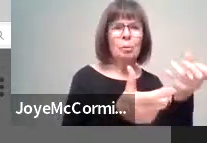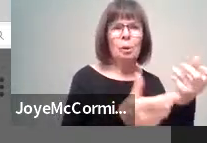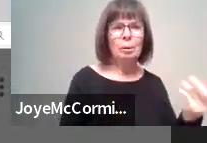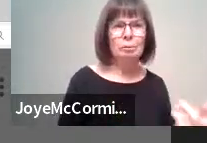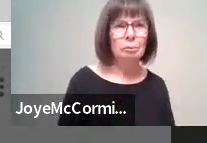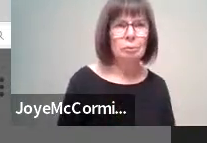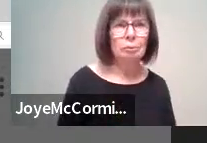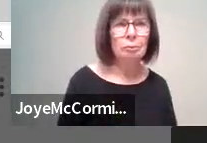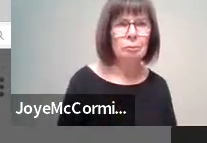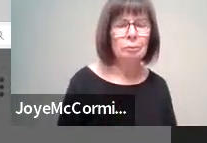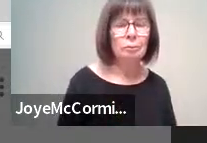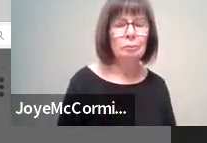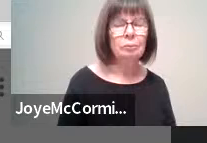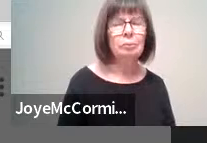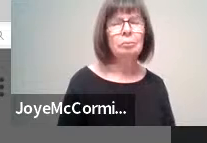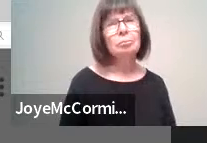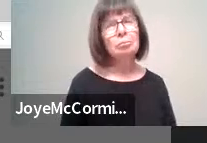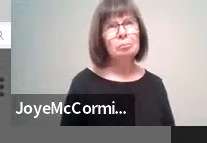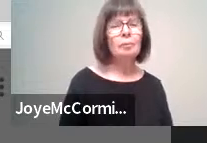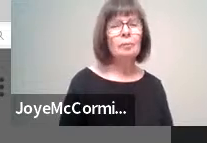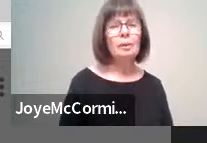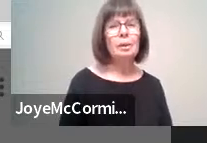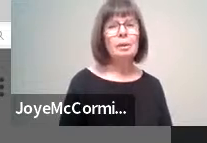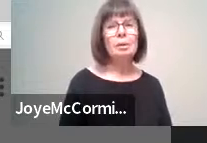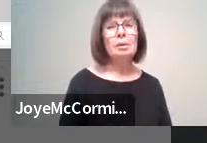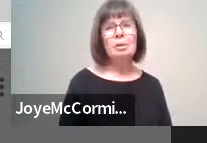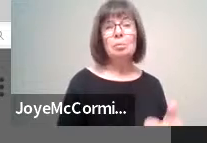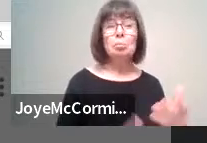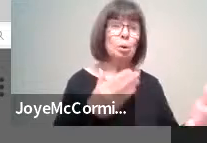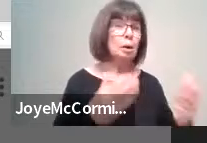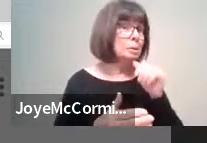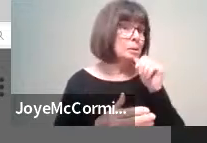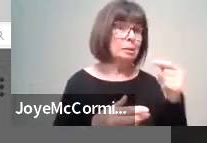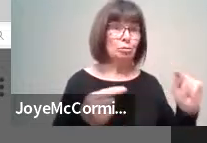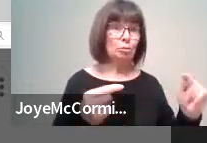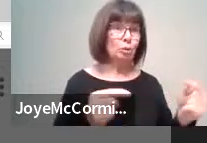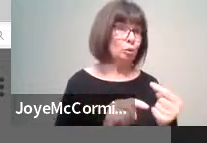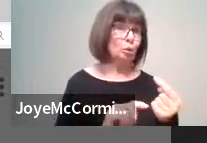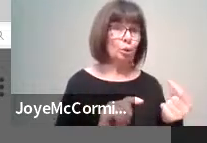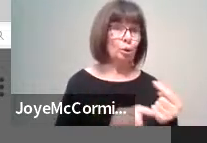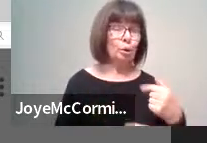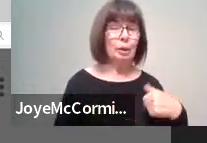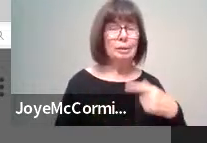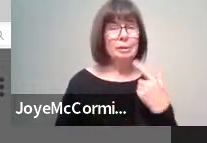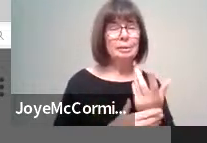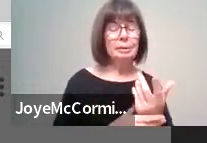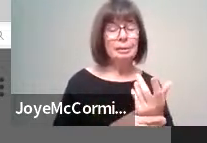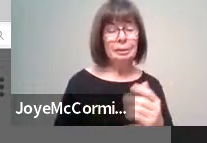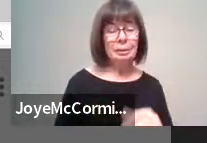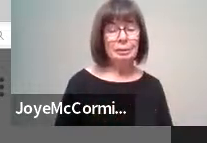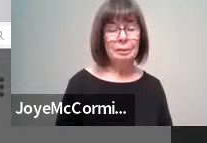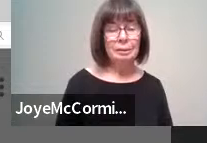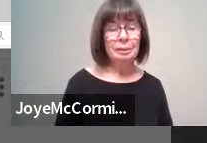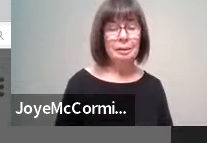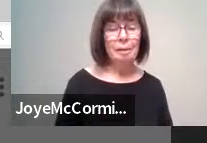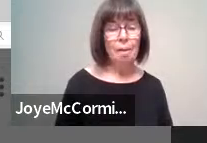And so it probably does not harm us. And of course, I'm putting lots more words in your mouth, Kim,